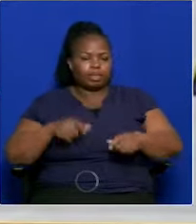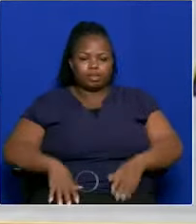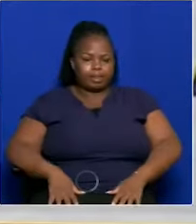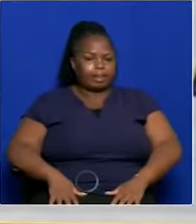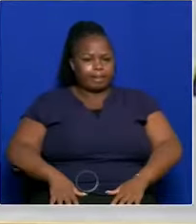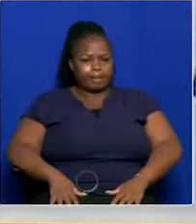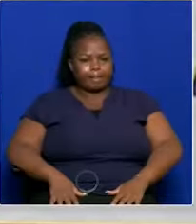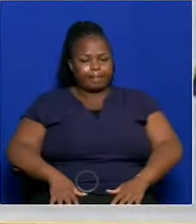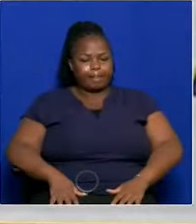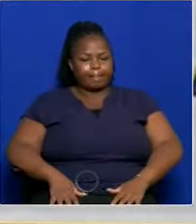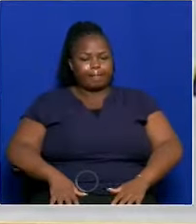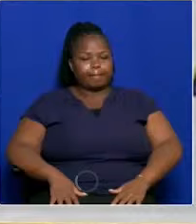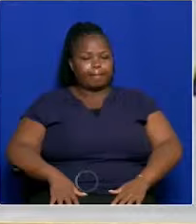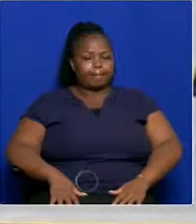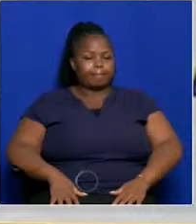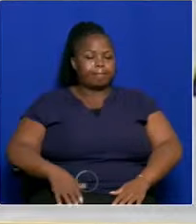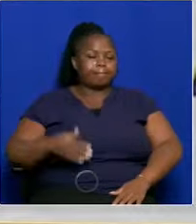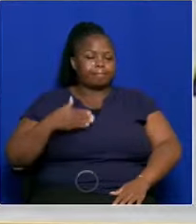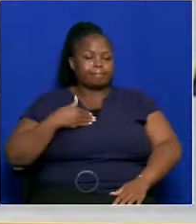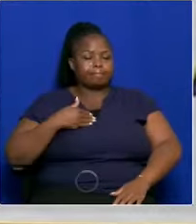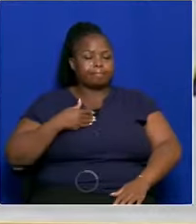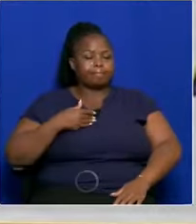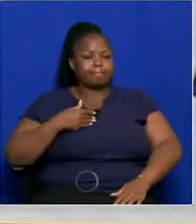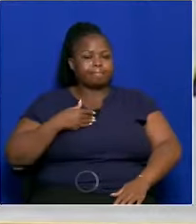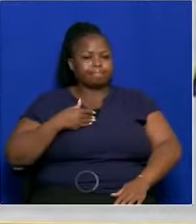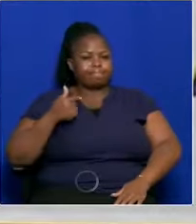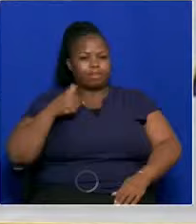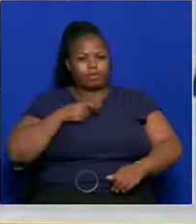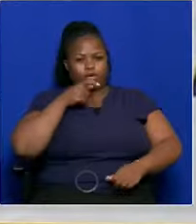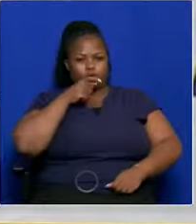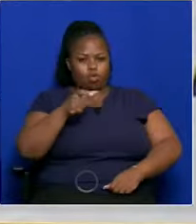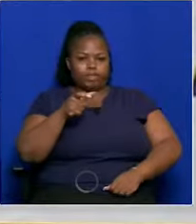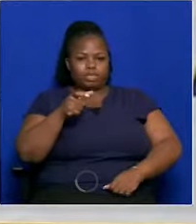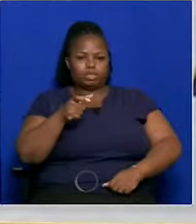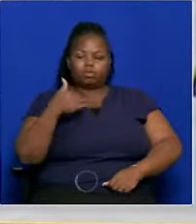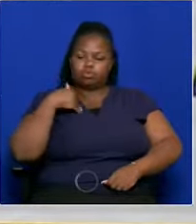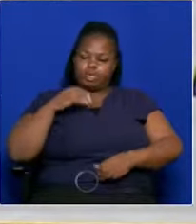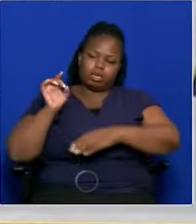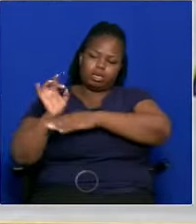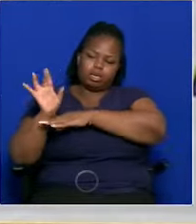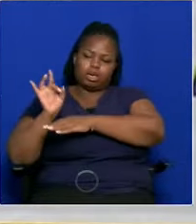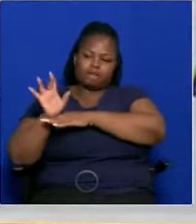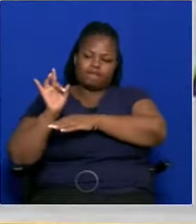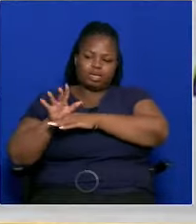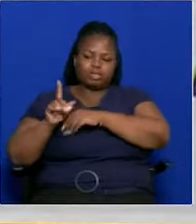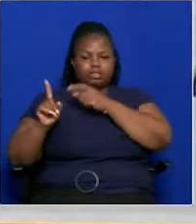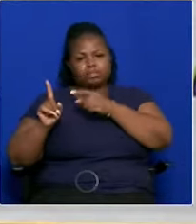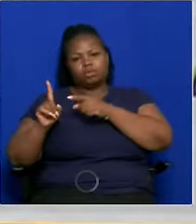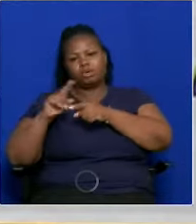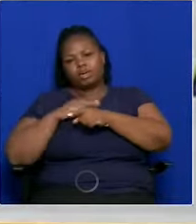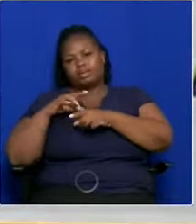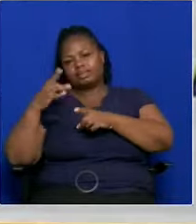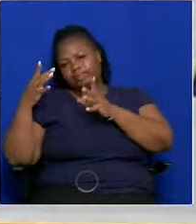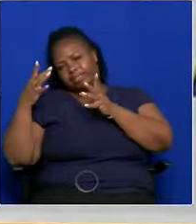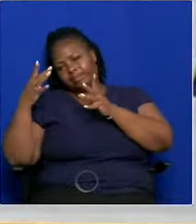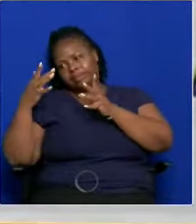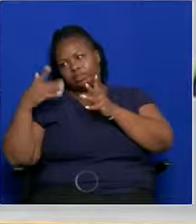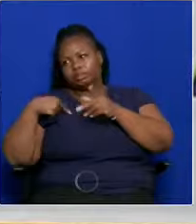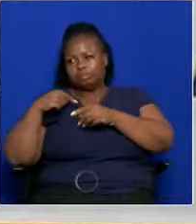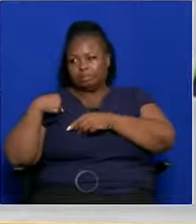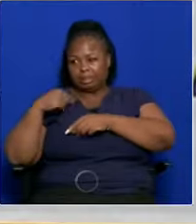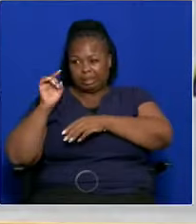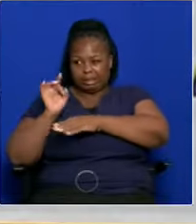my comment, it will be where I advise. You will see sometimes I will advise in a form